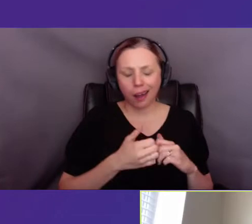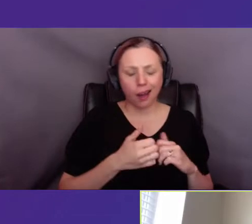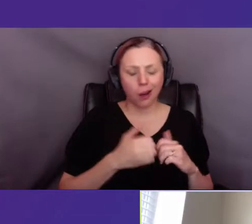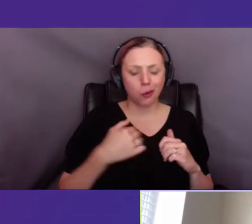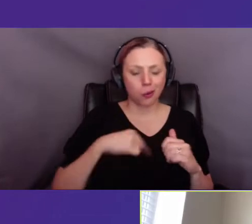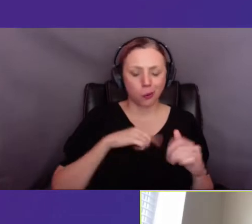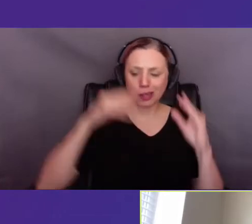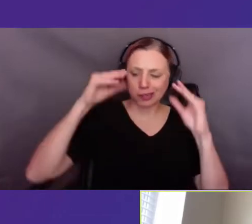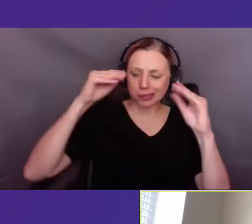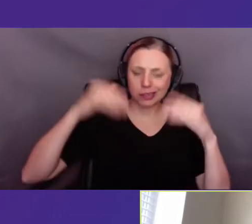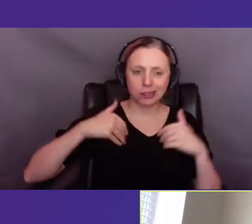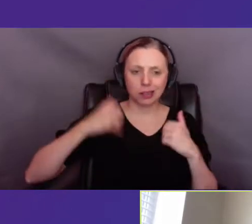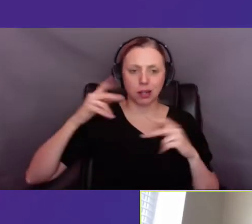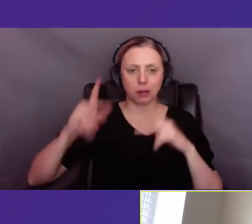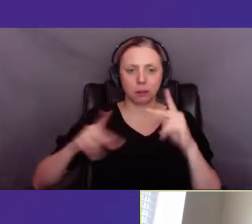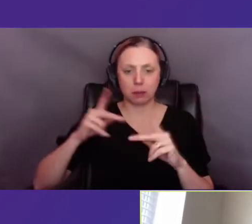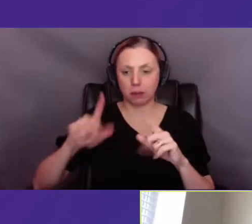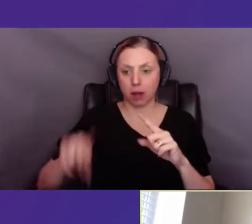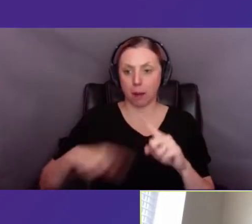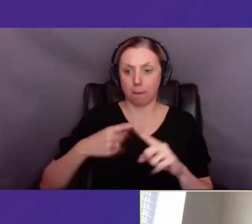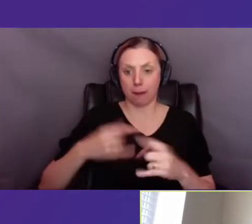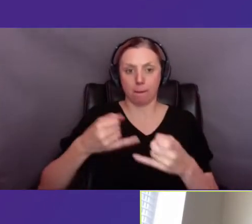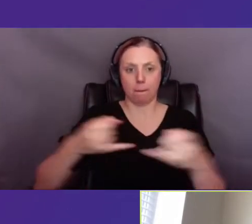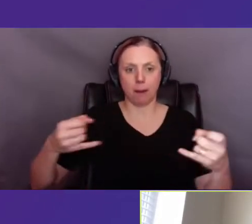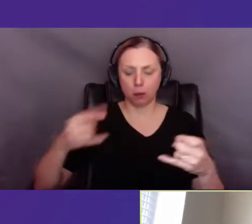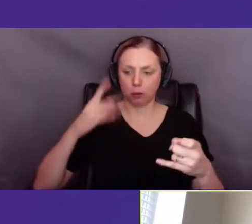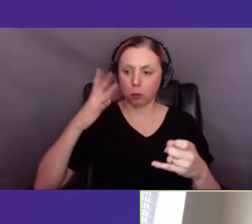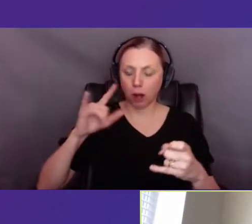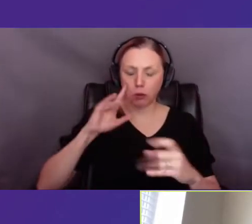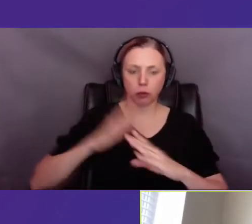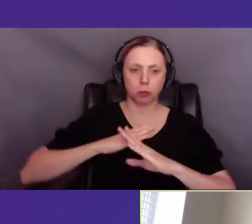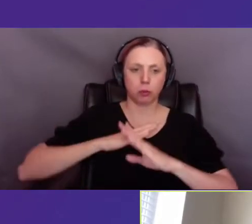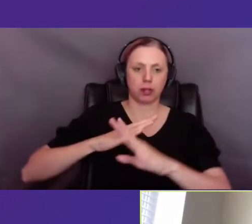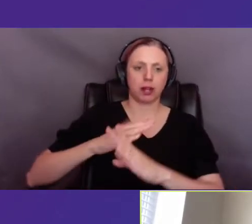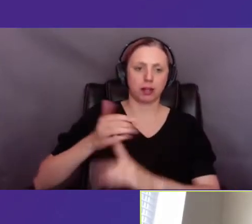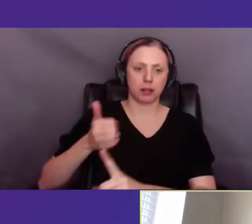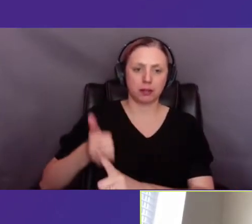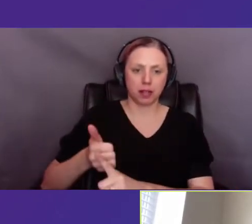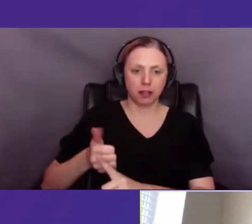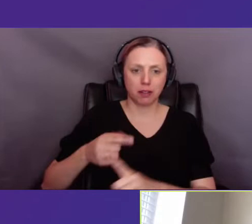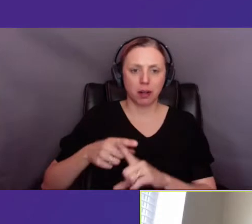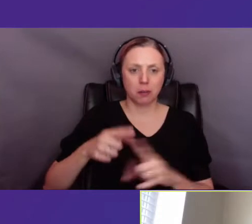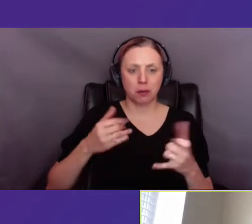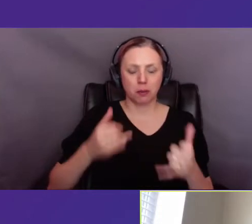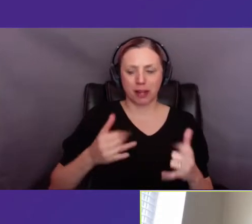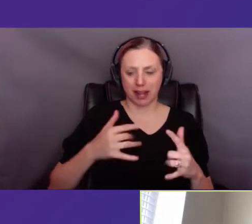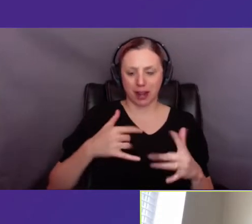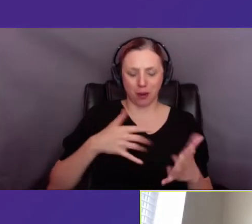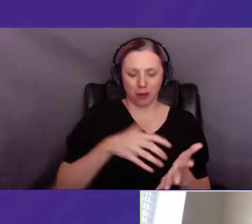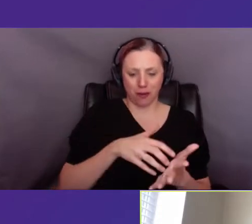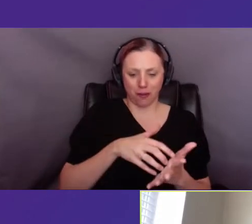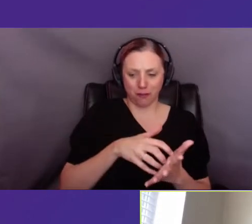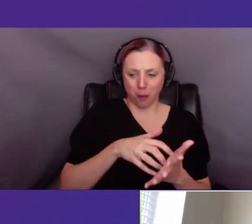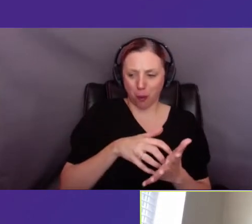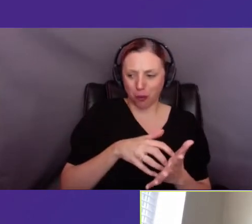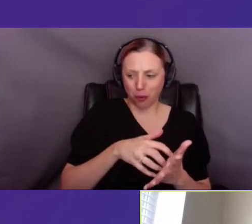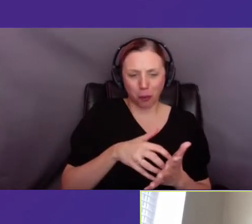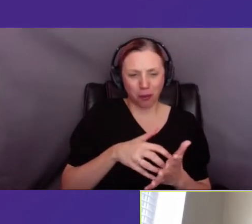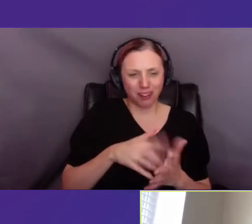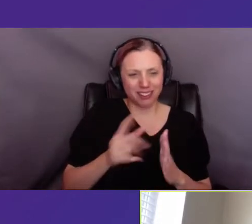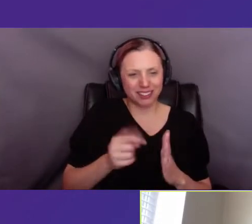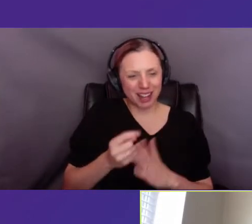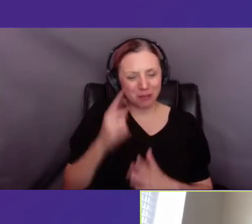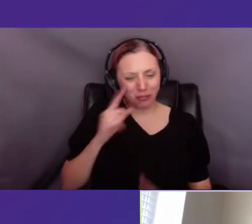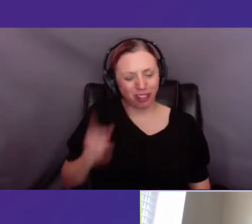about boundaries to protect themselves in this very vulnerable stage? I think you mentioned at some